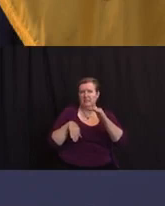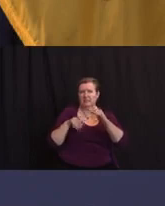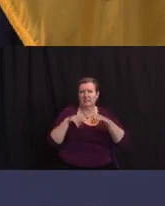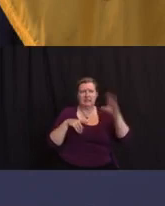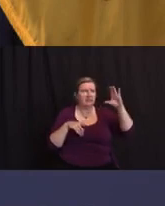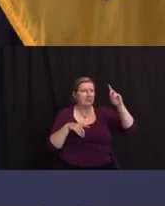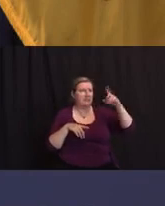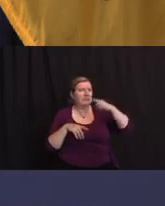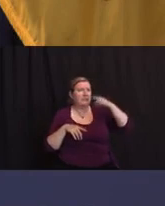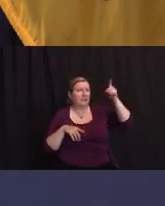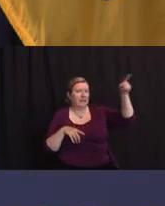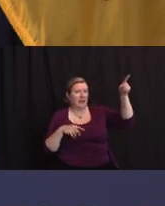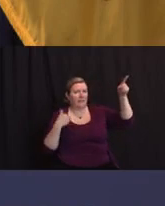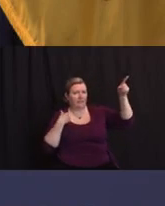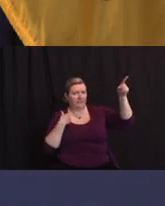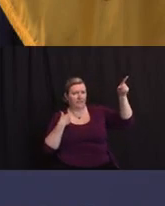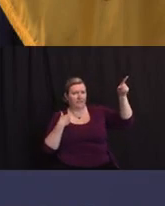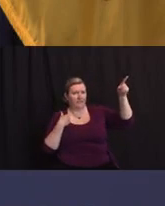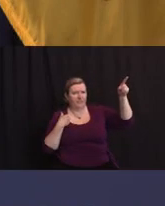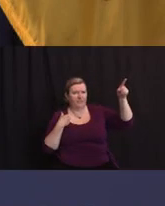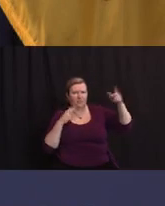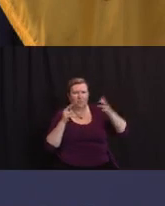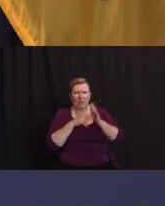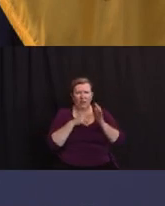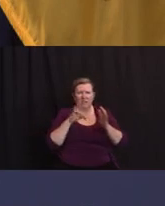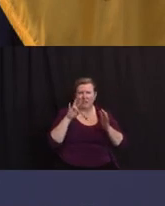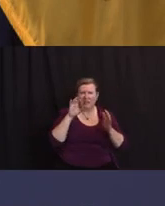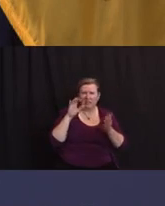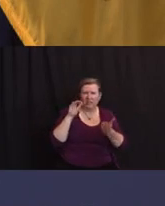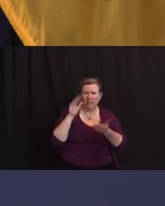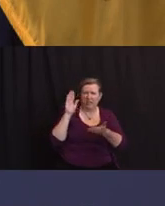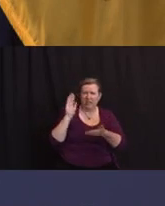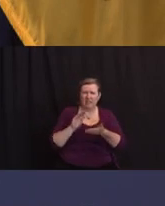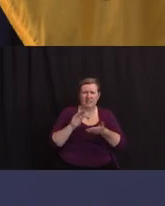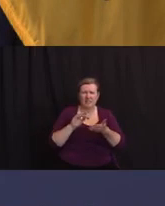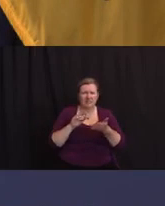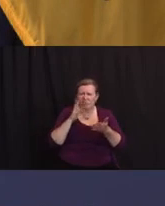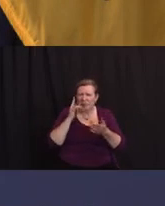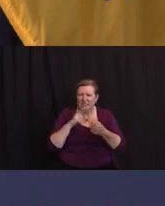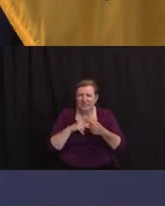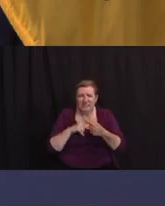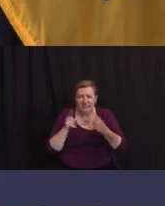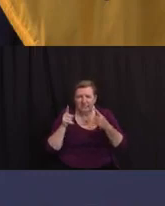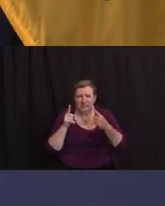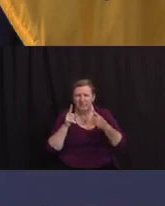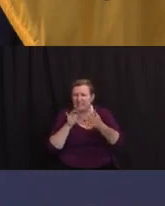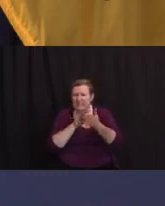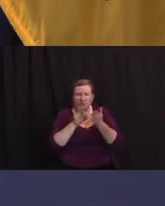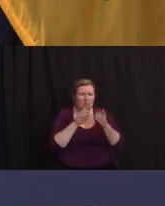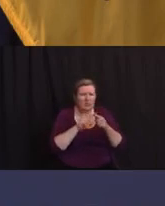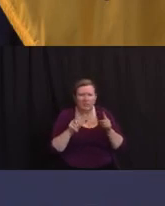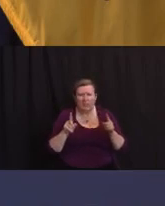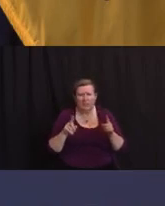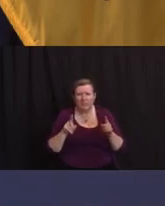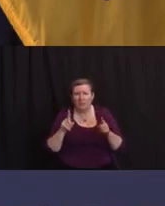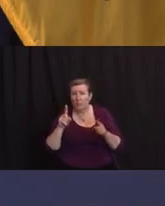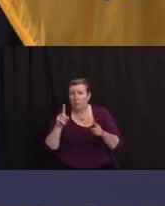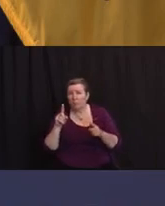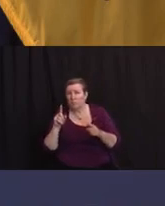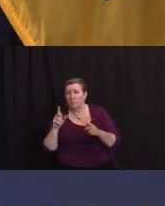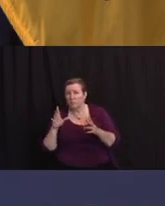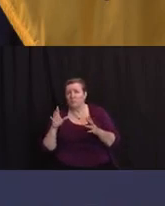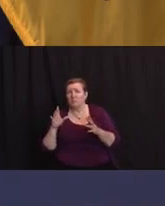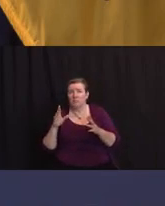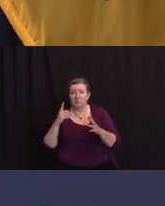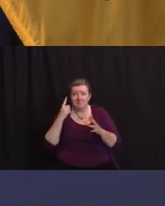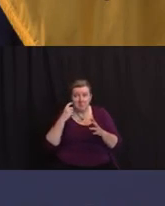26,531. Why is there a discrepancy? Is there a difference in counting? Is the CDC simply adding the probable deaths, which comes to about that number?